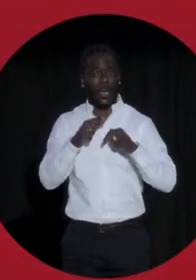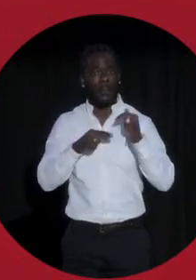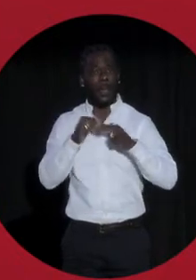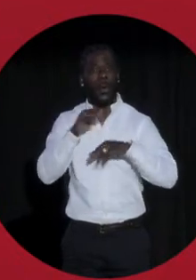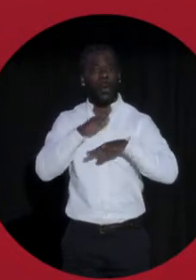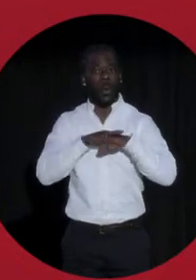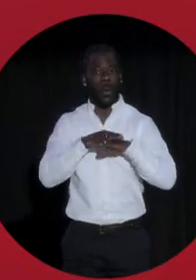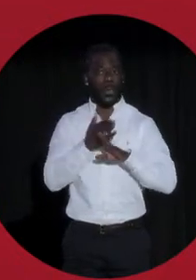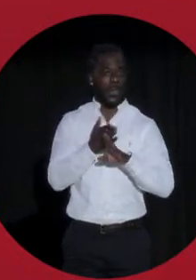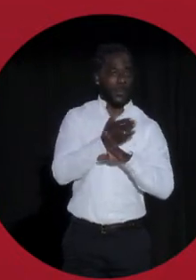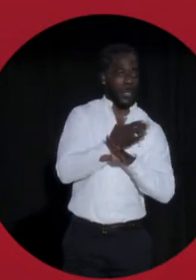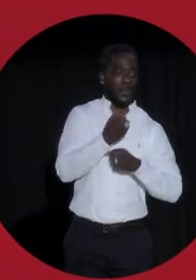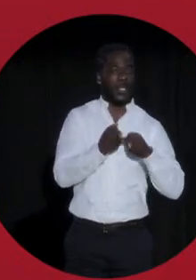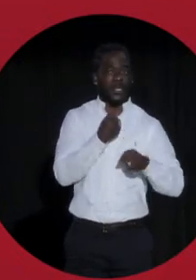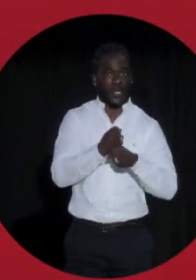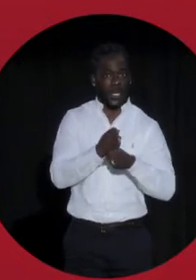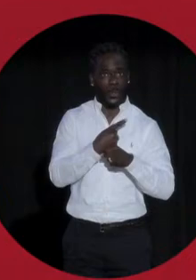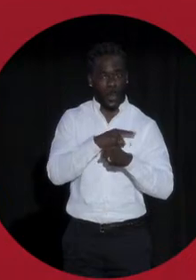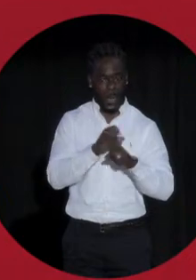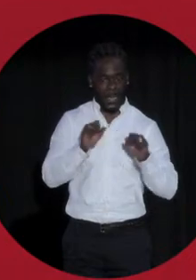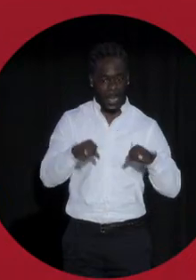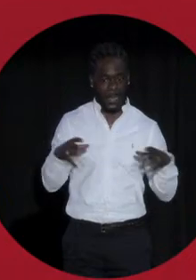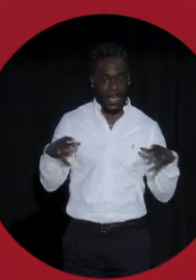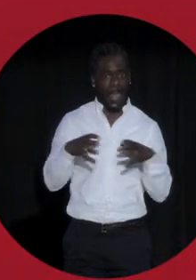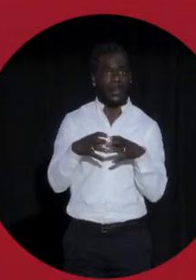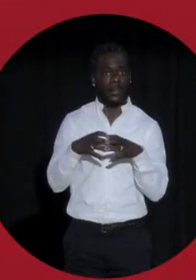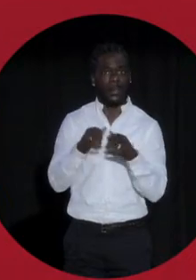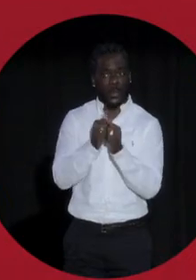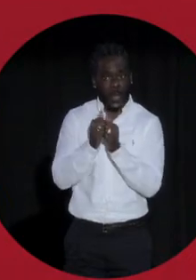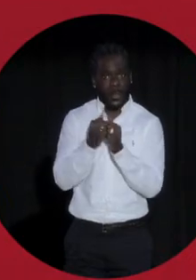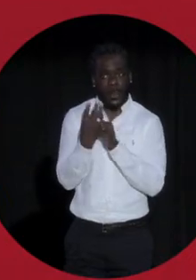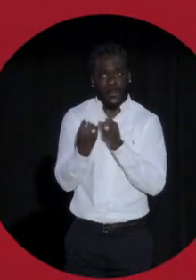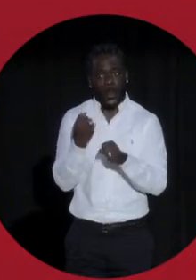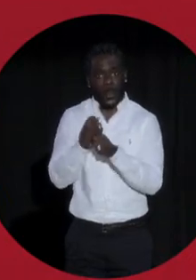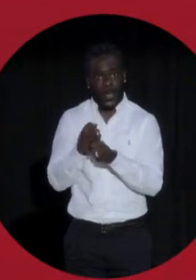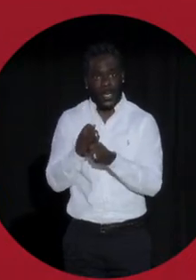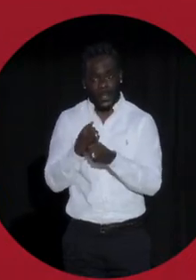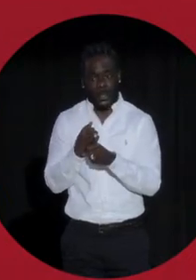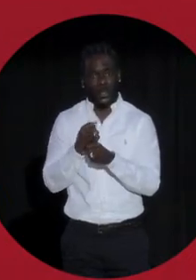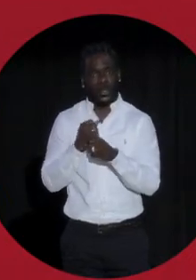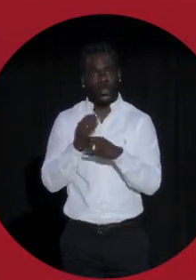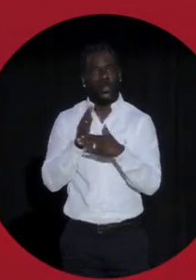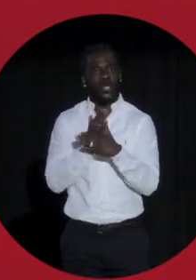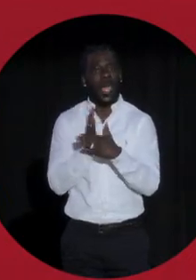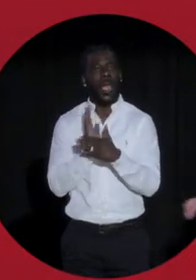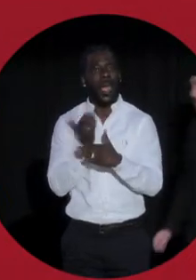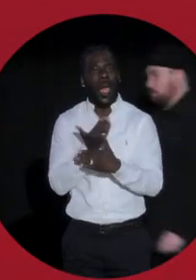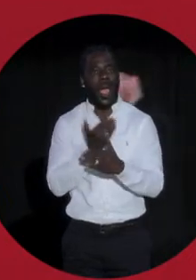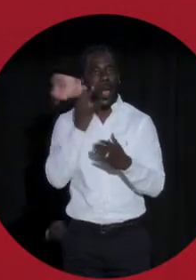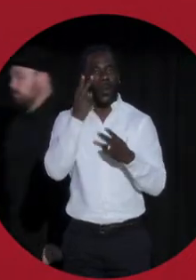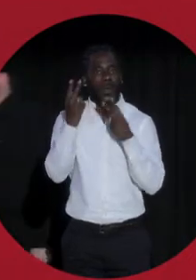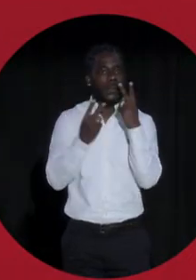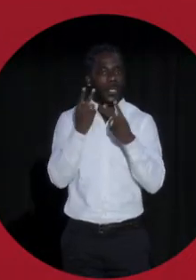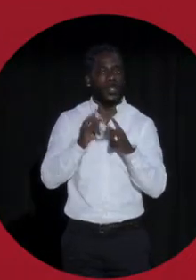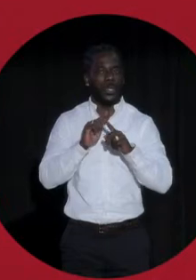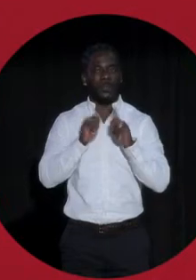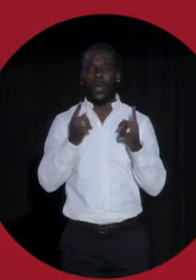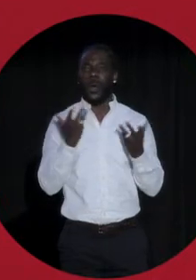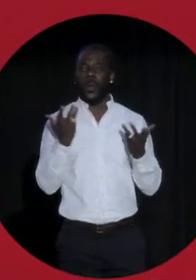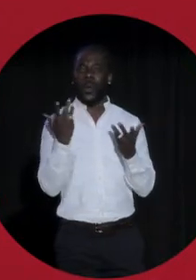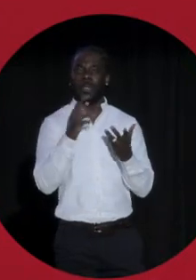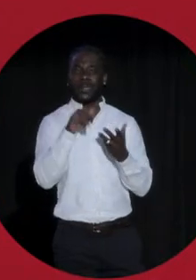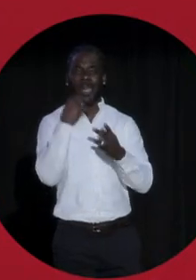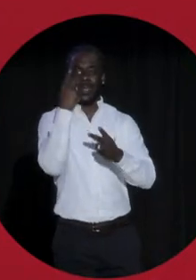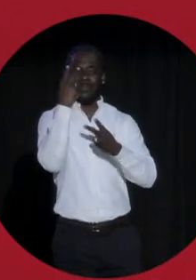to execute collectively over the next 4 years our shared vision. The question is, what is the